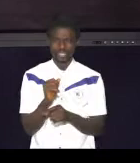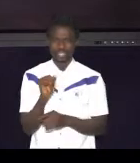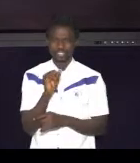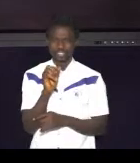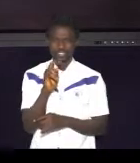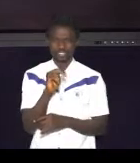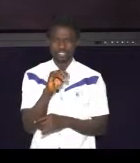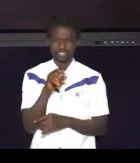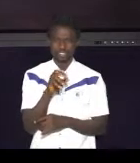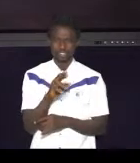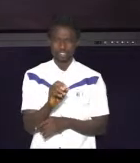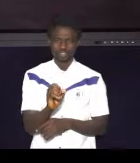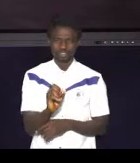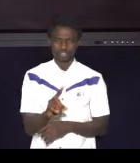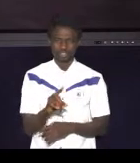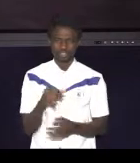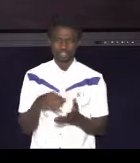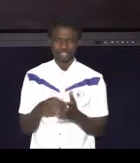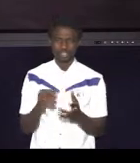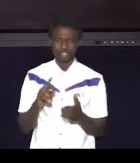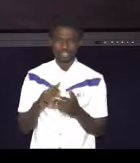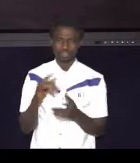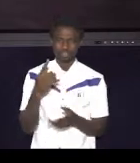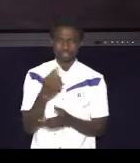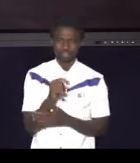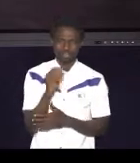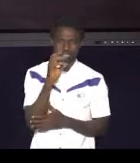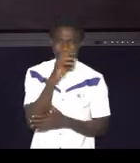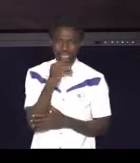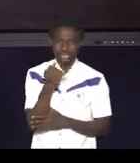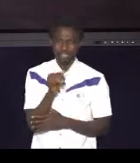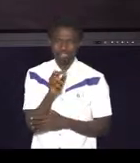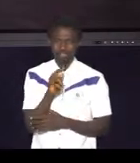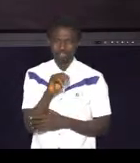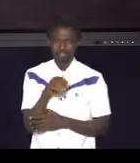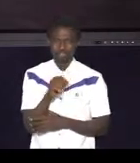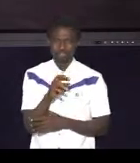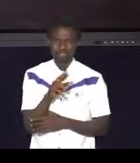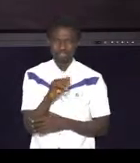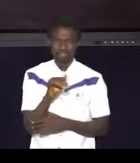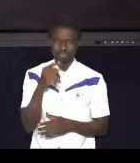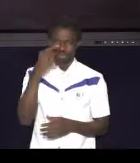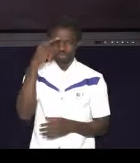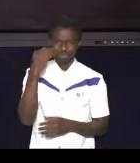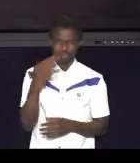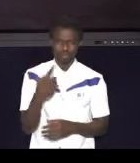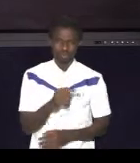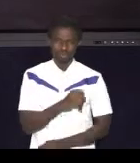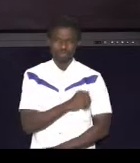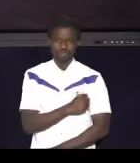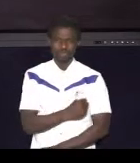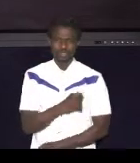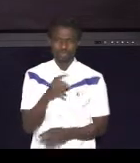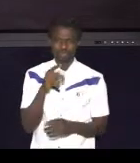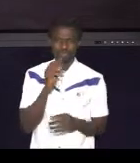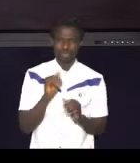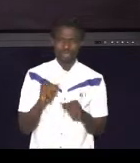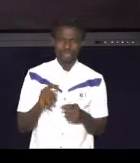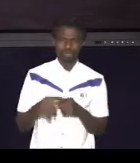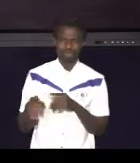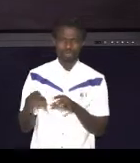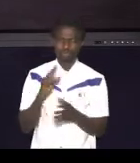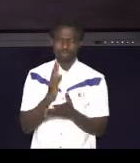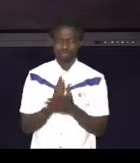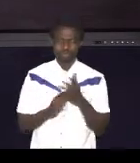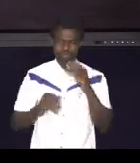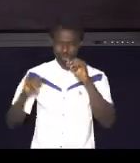getting injured, or it reduces the chances of injury because of the stamina. You are able to do some exercise,